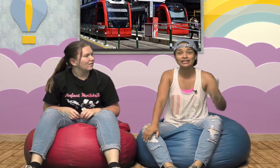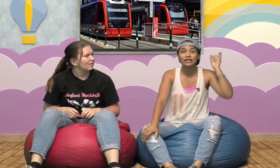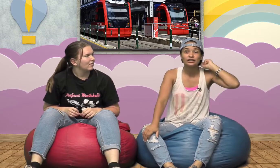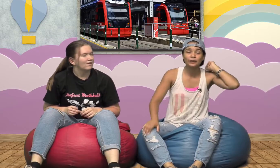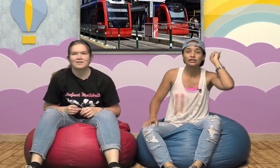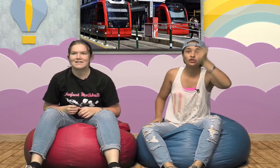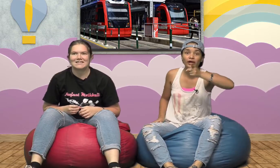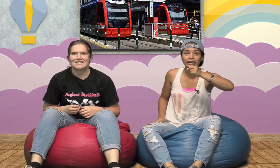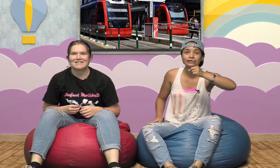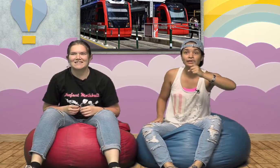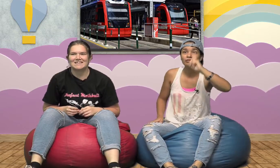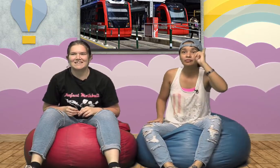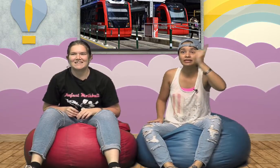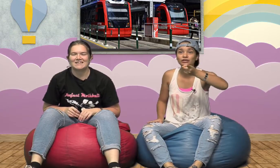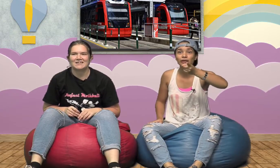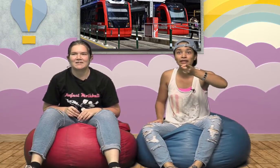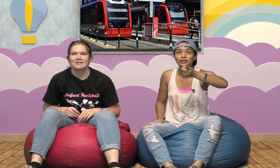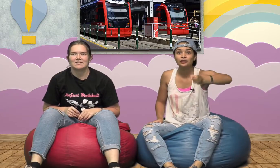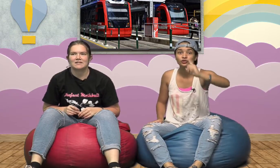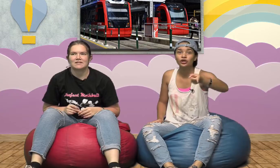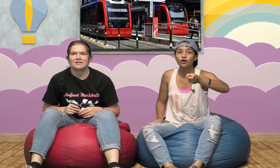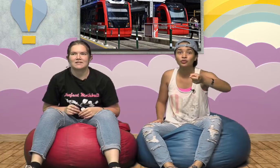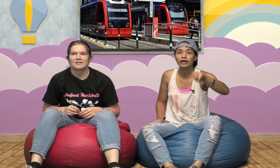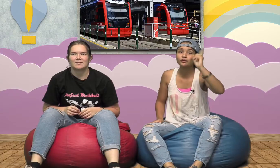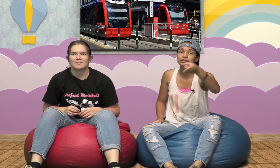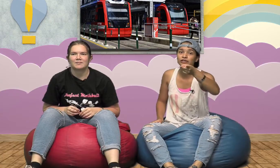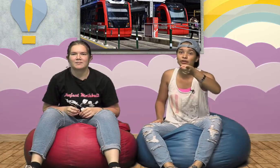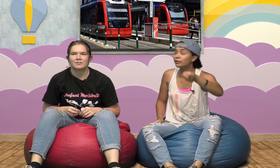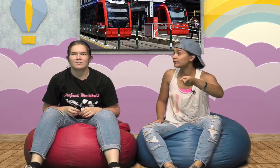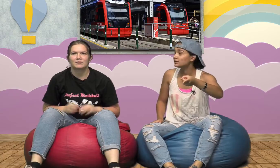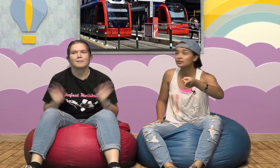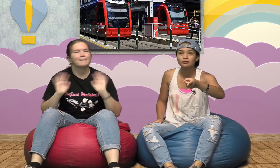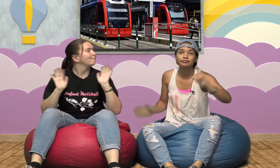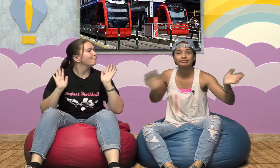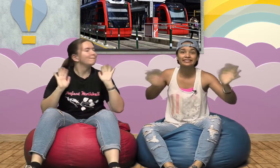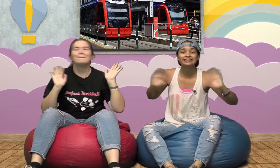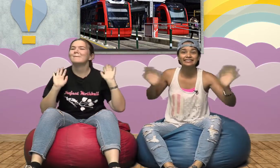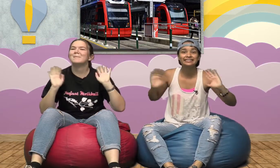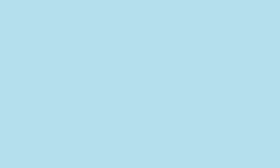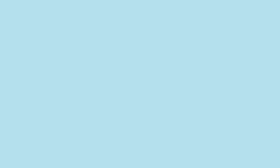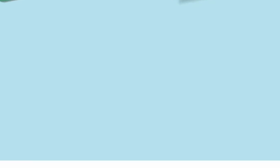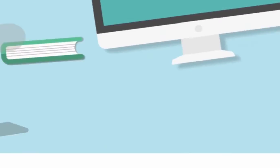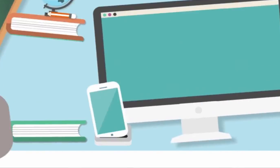online lesson. So enjoy it. Be sweet. Do your homework, and we'll see you in a bit.